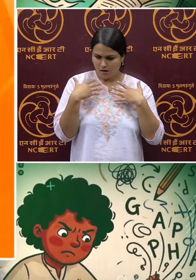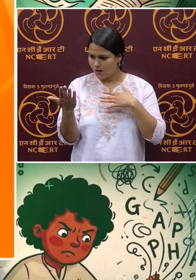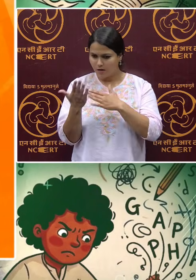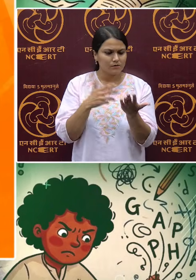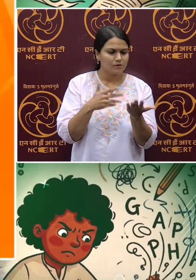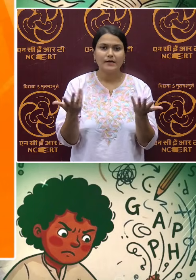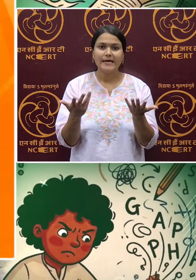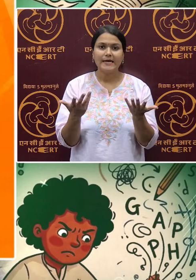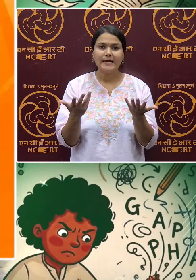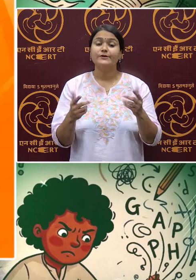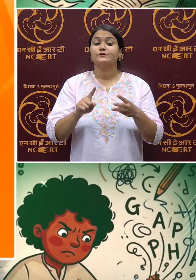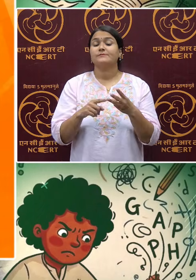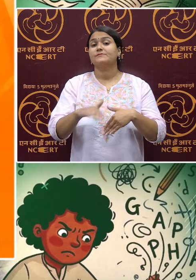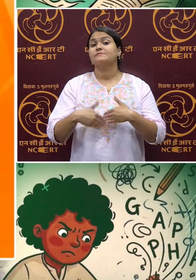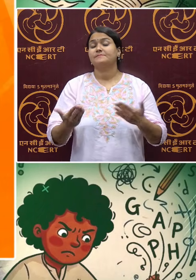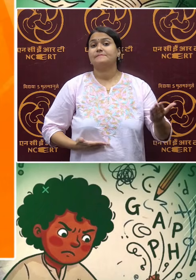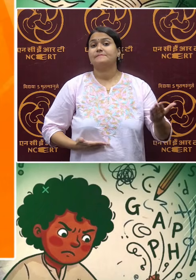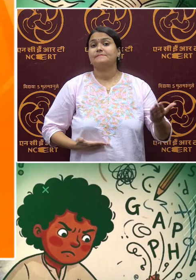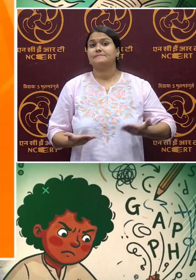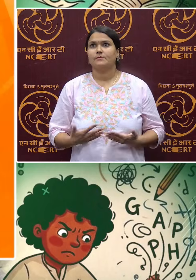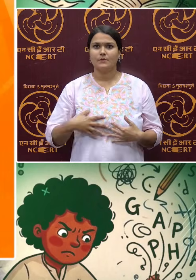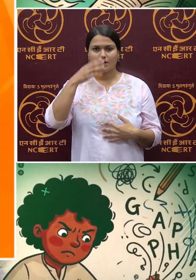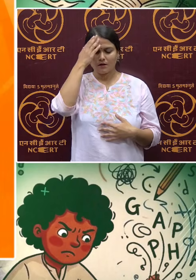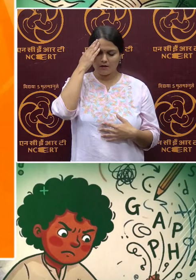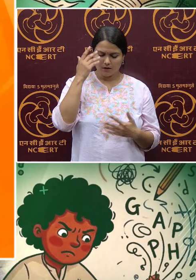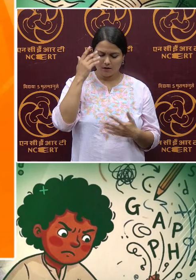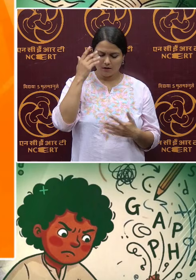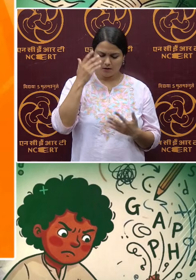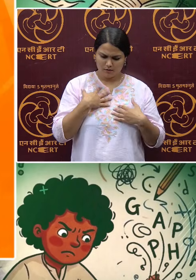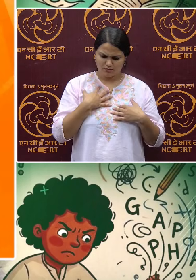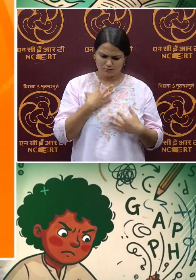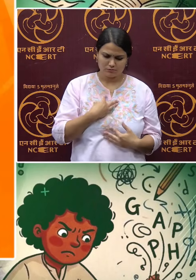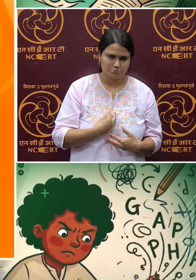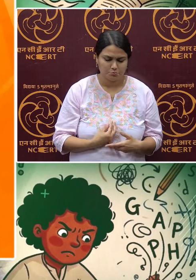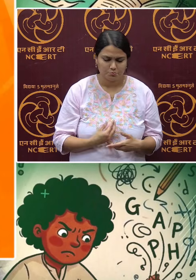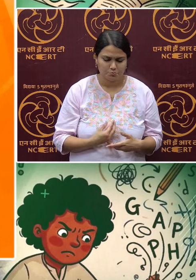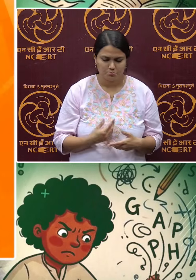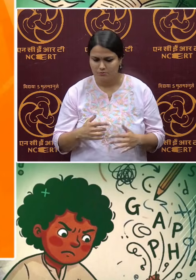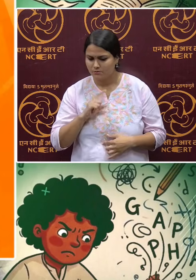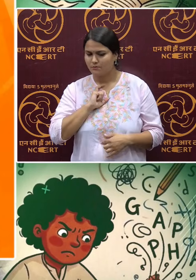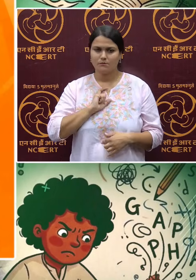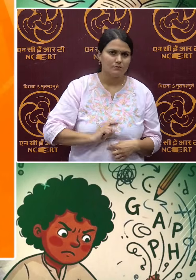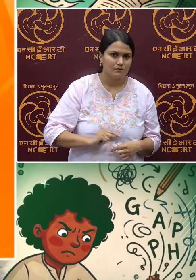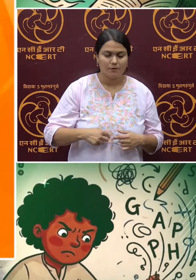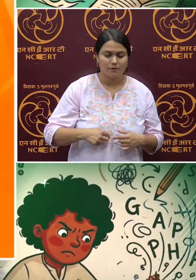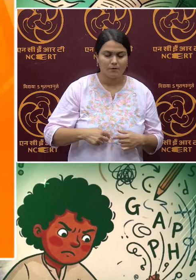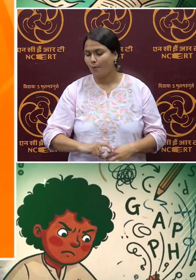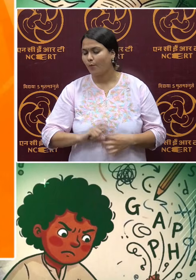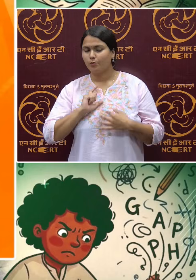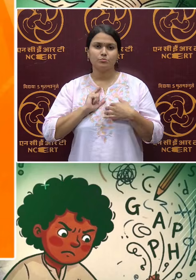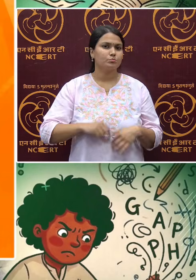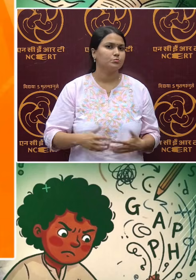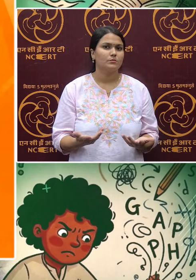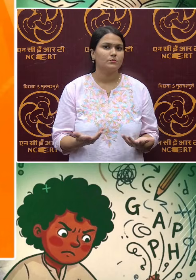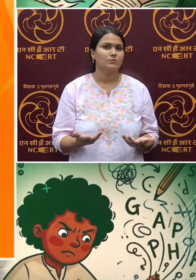the behavior issue. I'm so lost. I'm so sad within myself. I feel low self-esteem. I don't have confidence. But